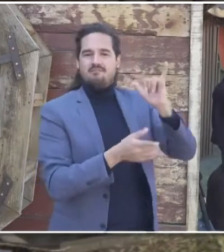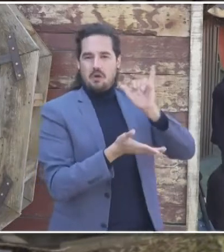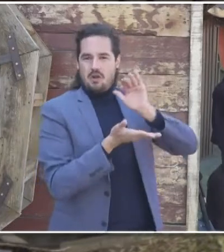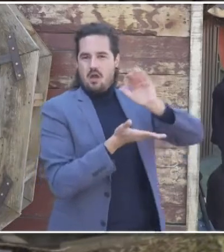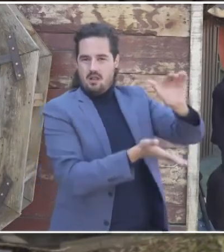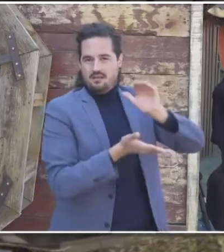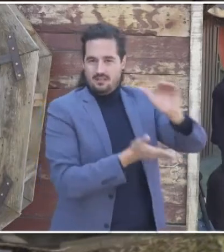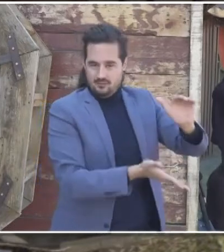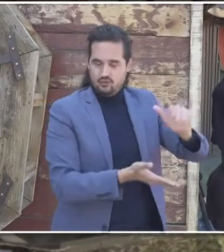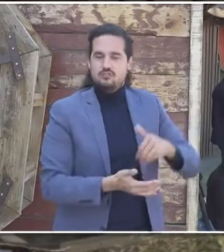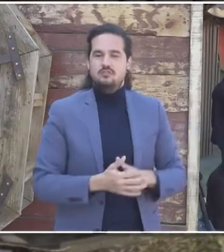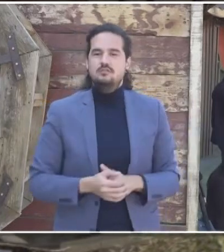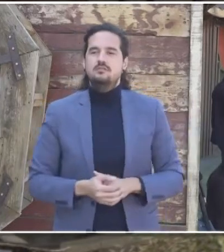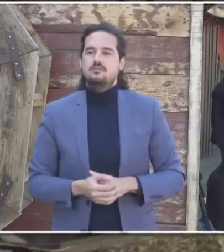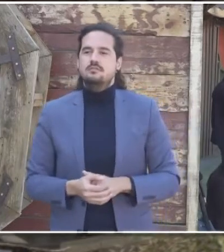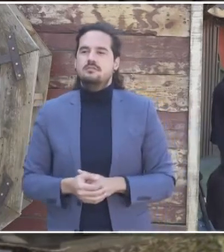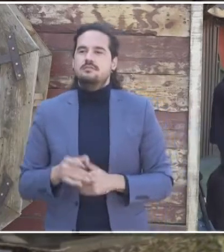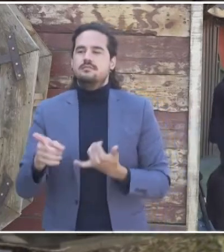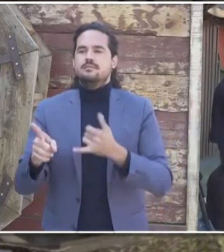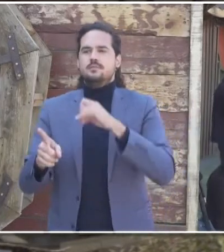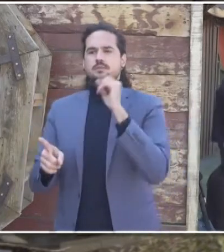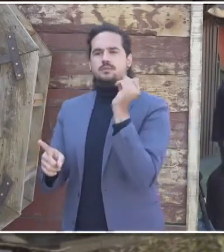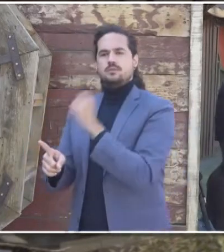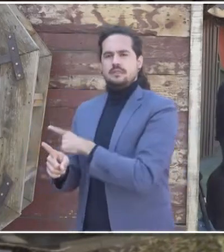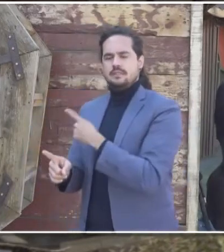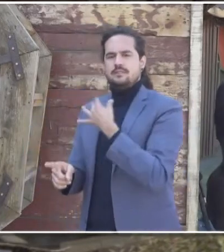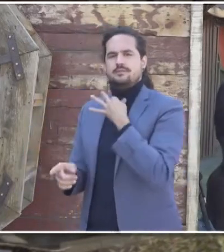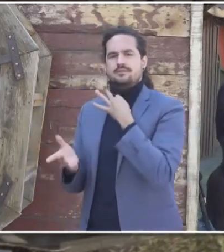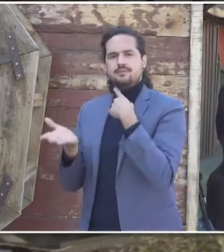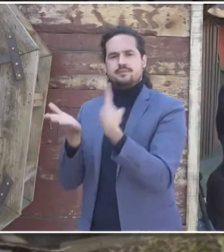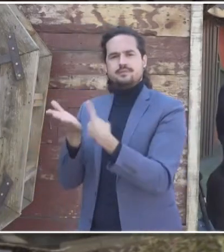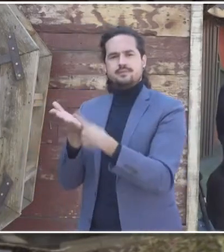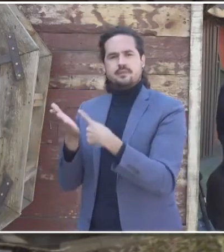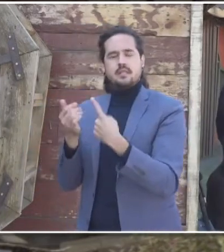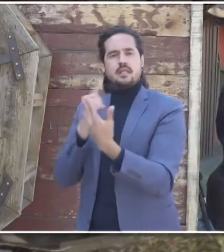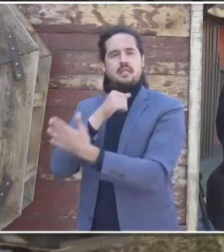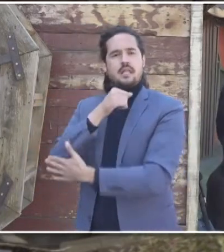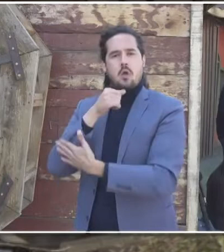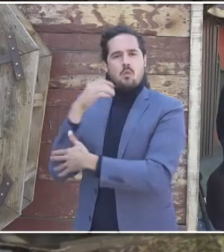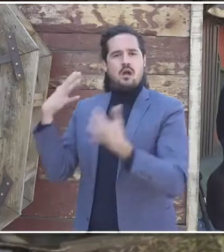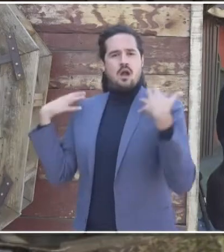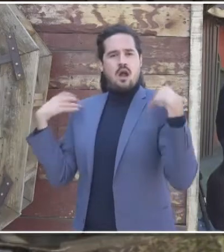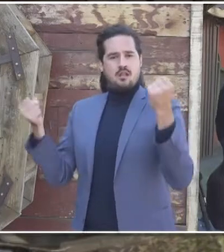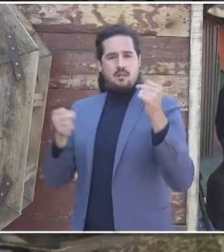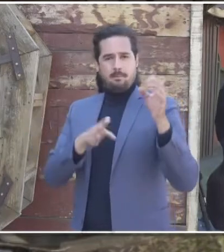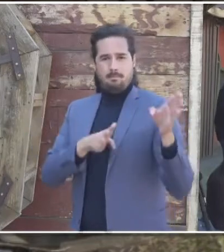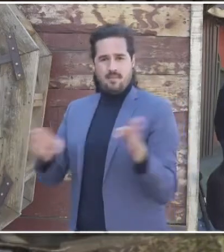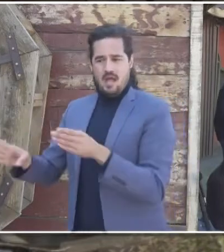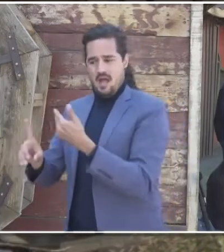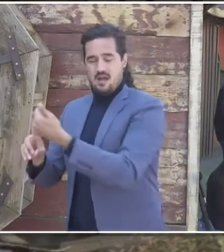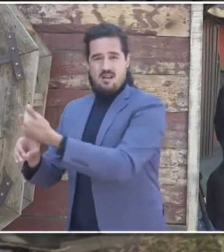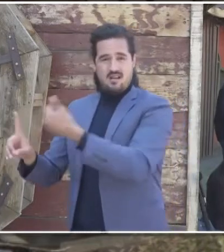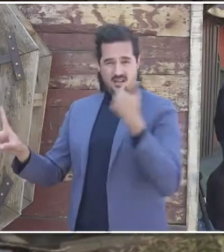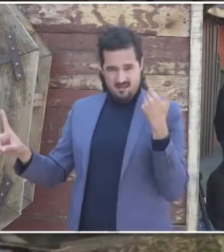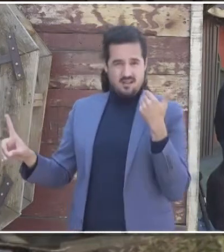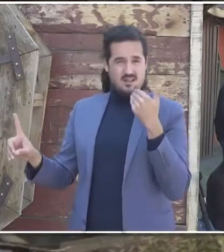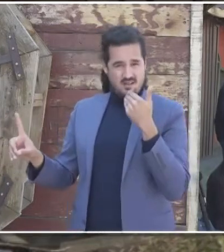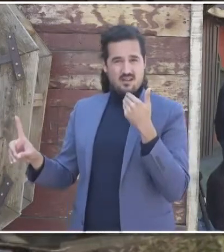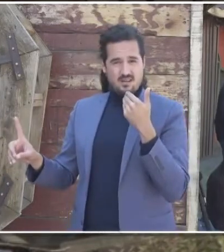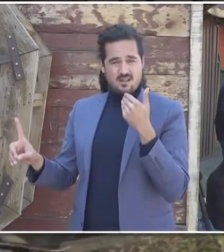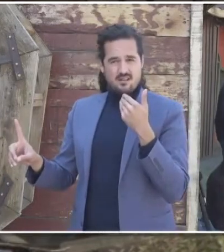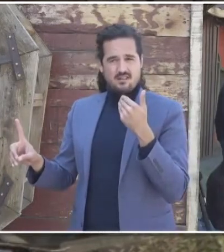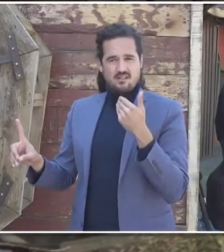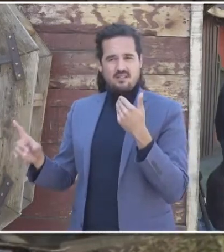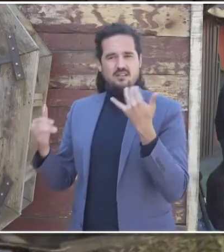planning or our county health department has had is planning ahead. They say that they get the dump Thursday morning with how much vaccine we're getting the next